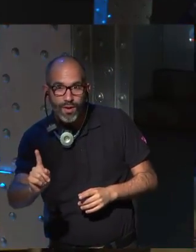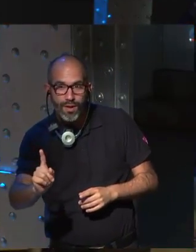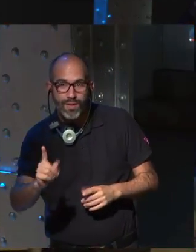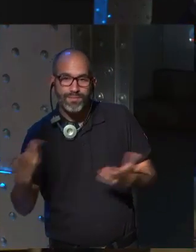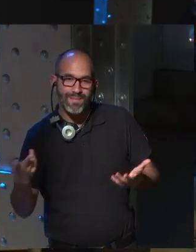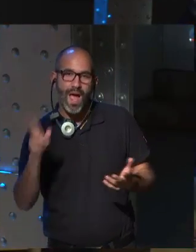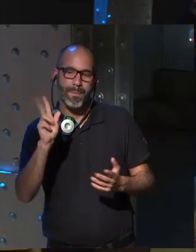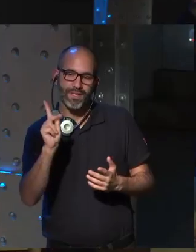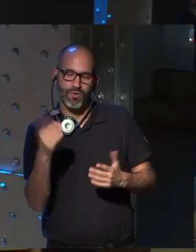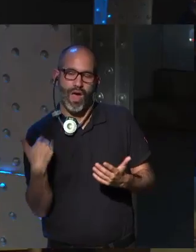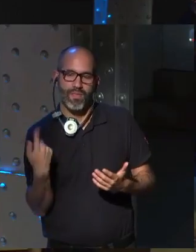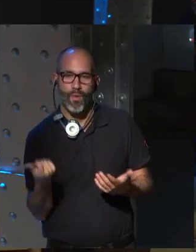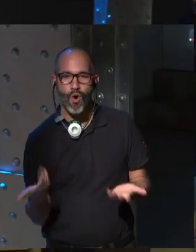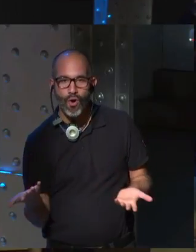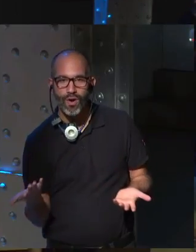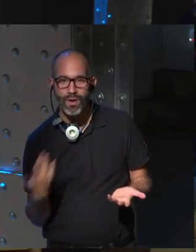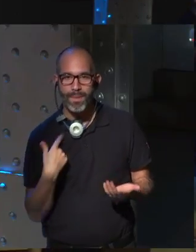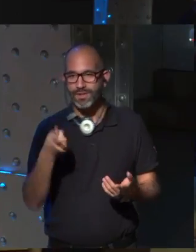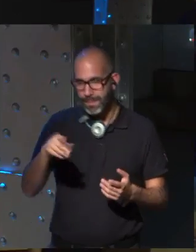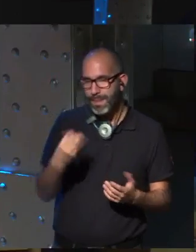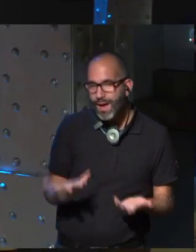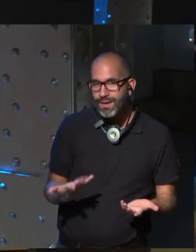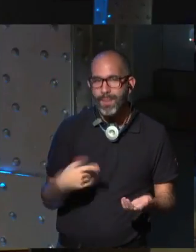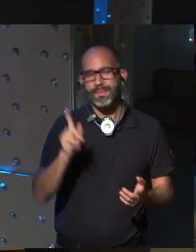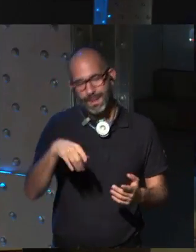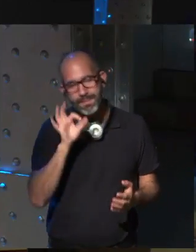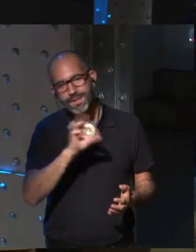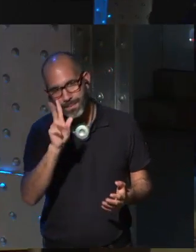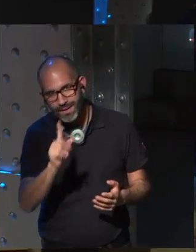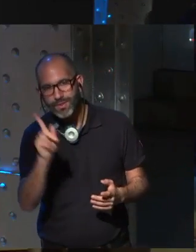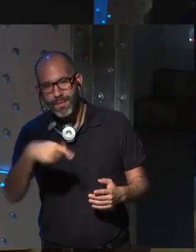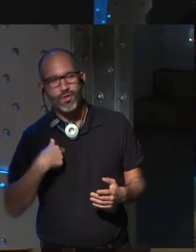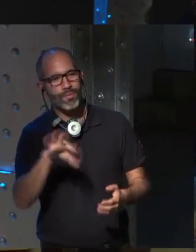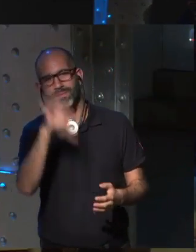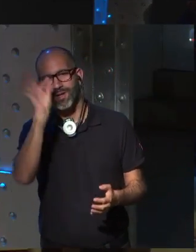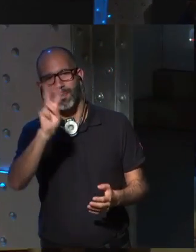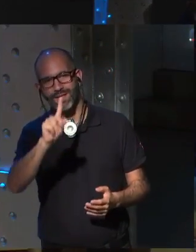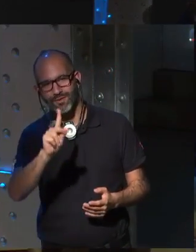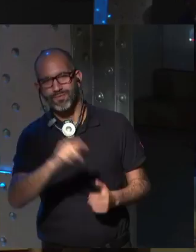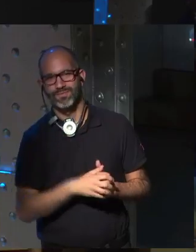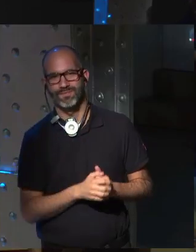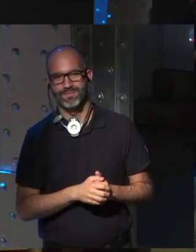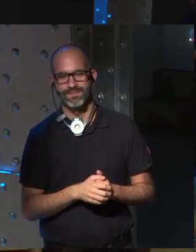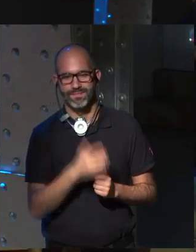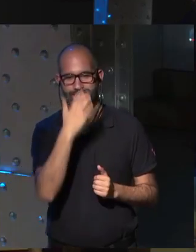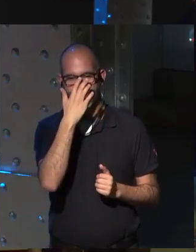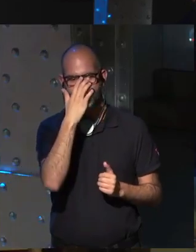21st? Well, the 21st is where we live now. Yeah, it's good, but let's go for the 20th century.